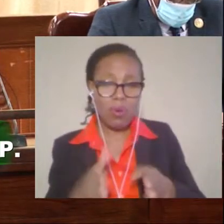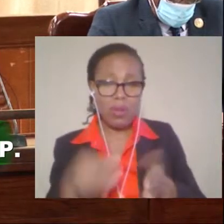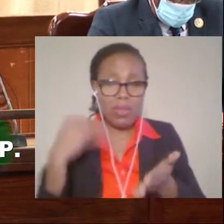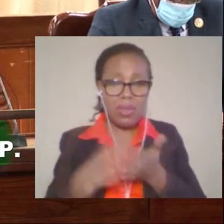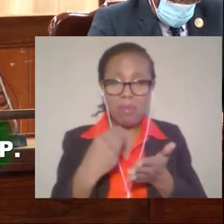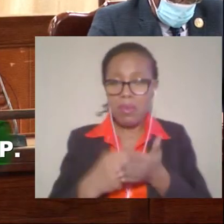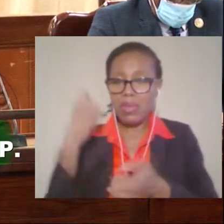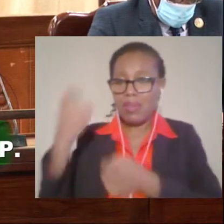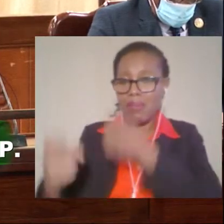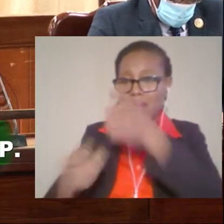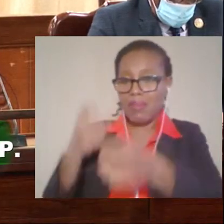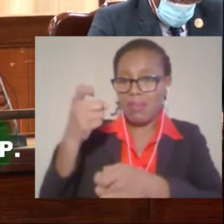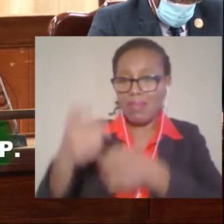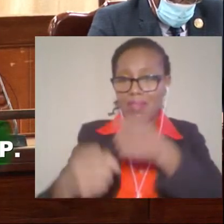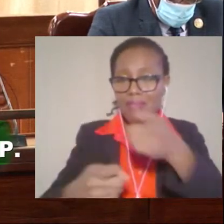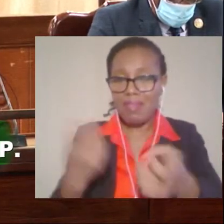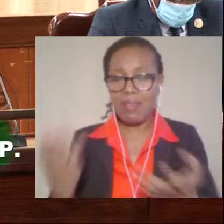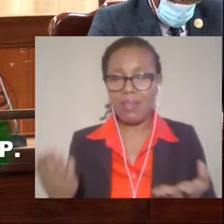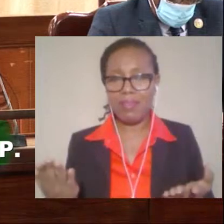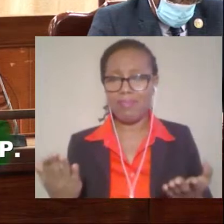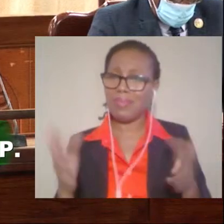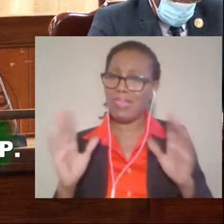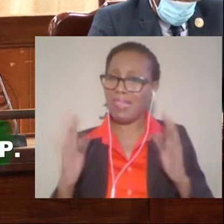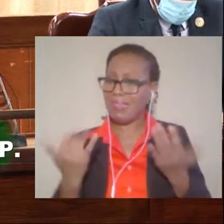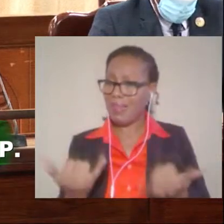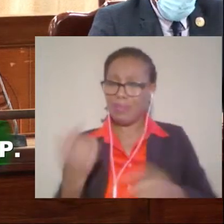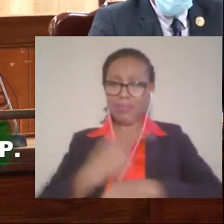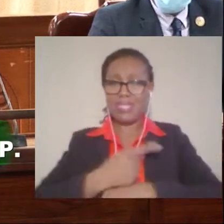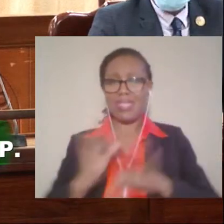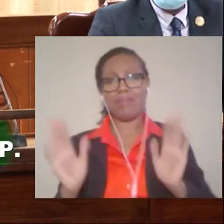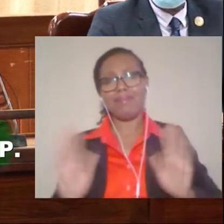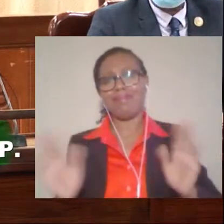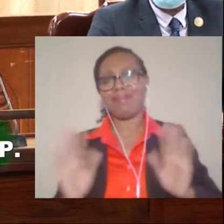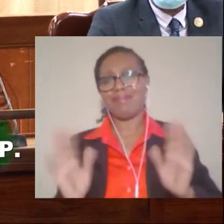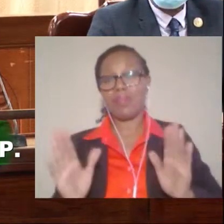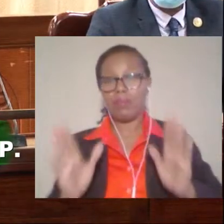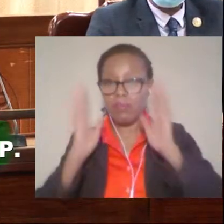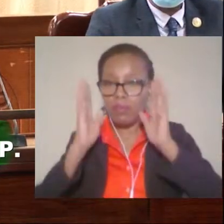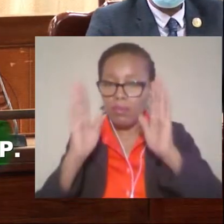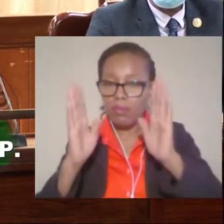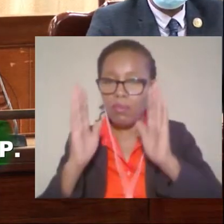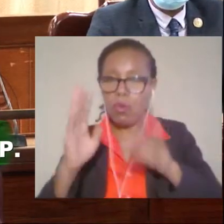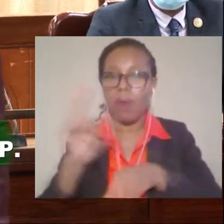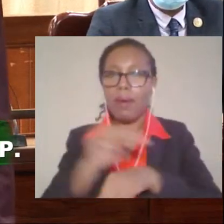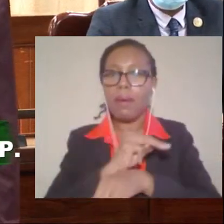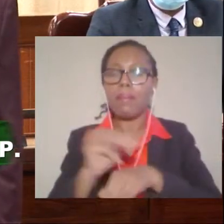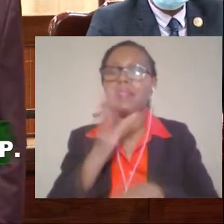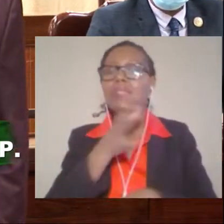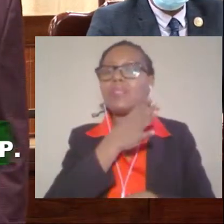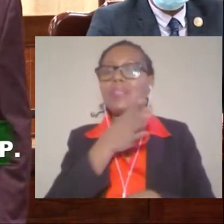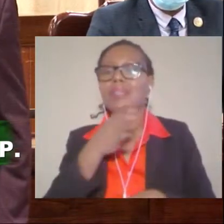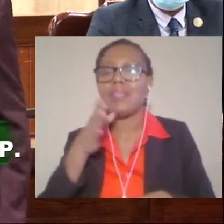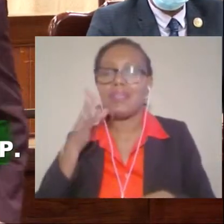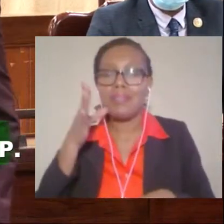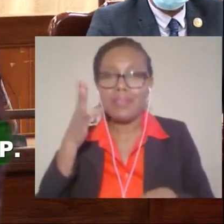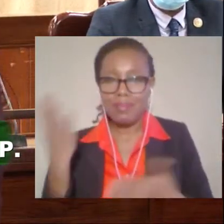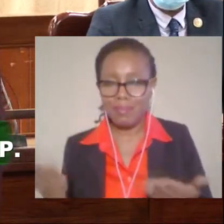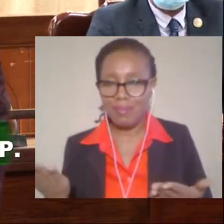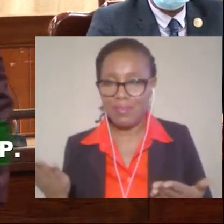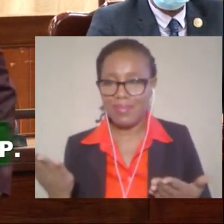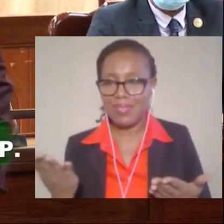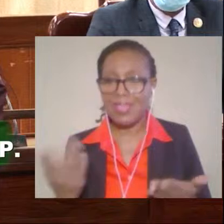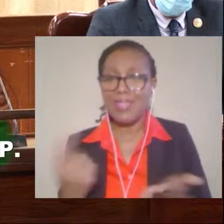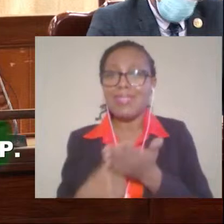of Agriculture and the fact that the discussion today in this parliament, the discussion today in